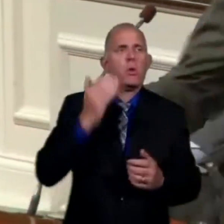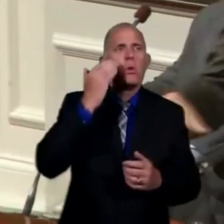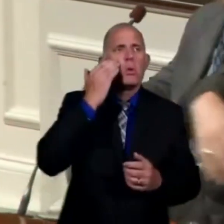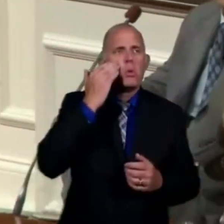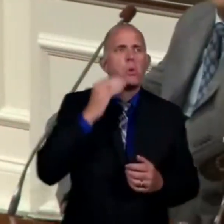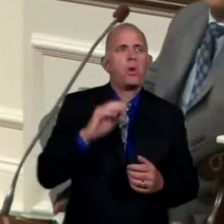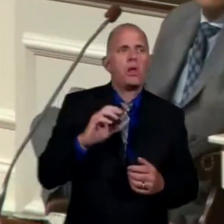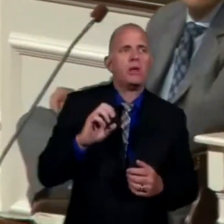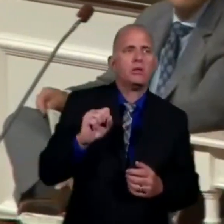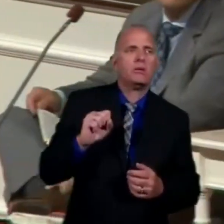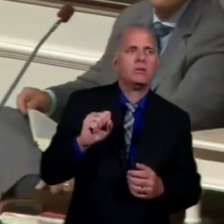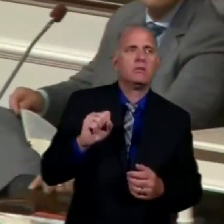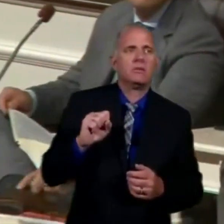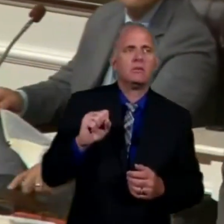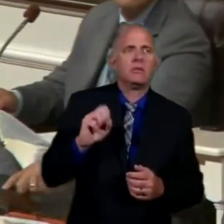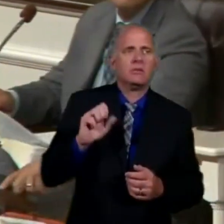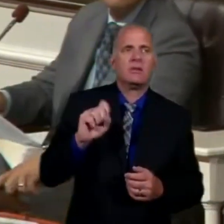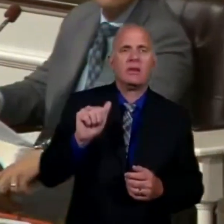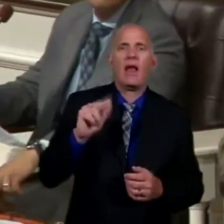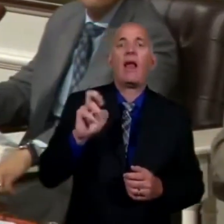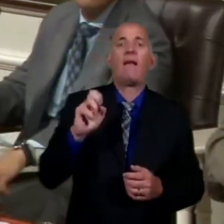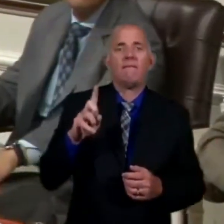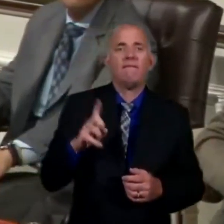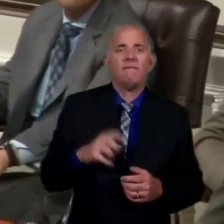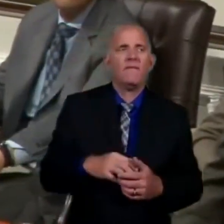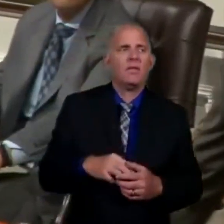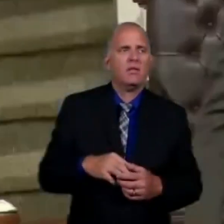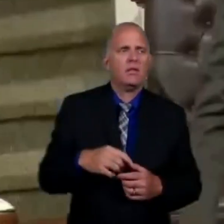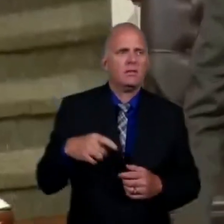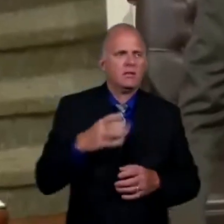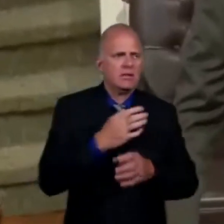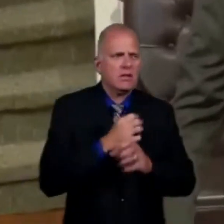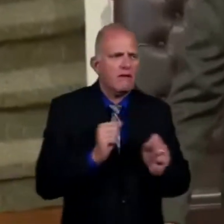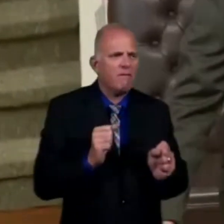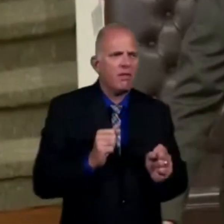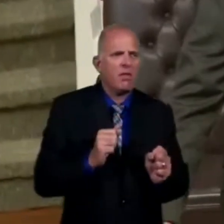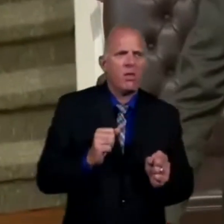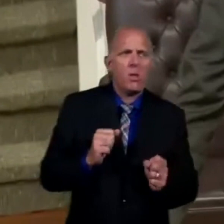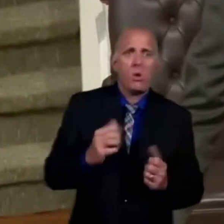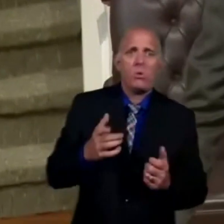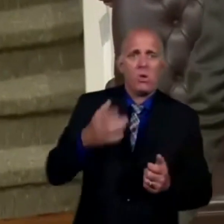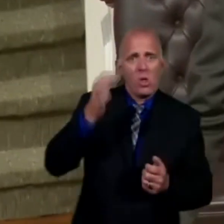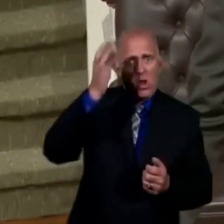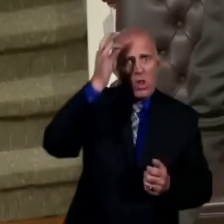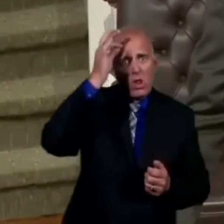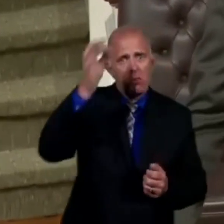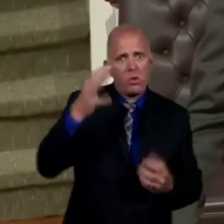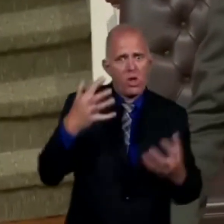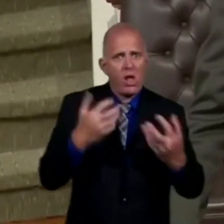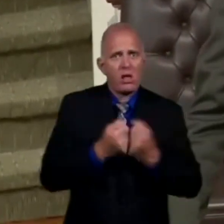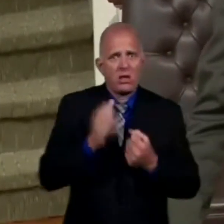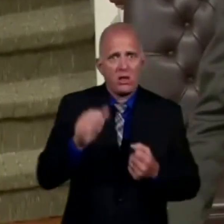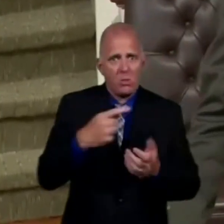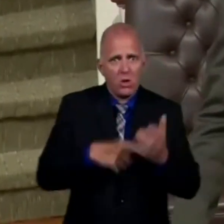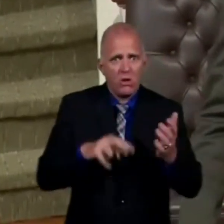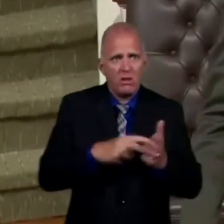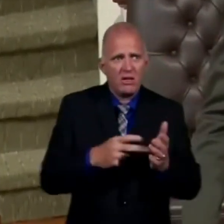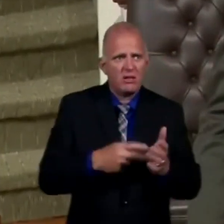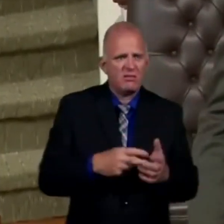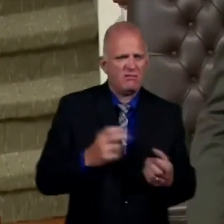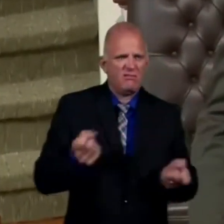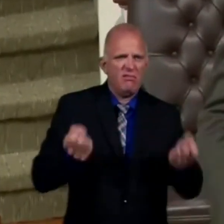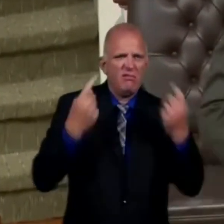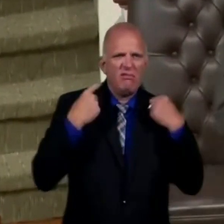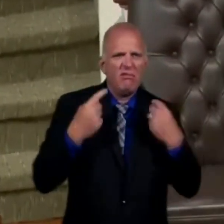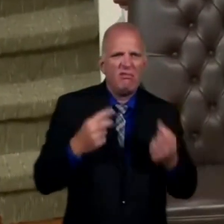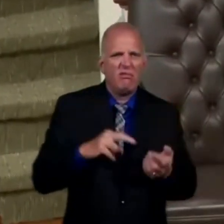person, if you go say, are you saved? They'll say, well, yeah, well, I almost got in a wreck one time. About bit it with that. You know, you talking about that? No. Yeah, I was drowning